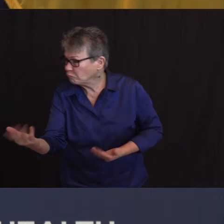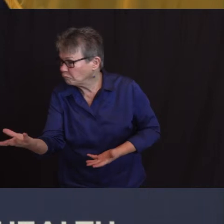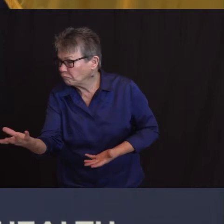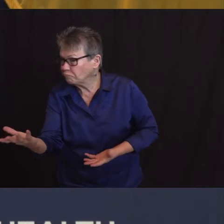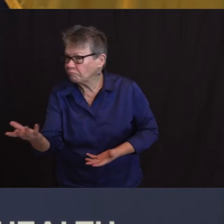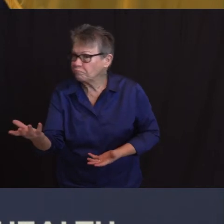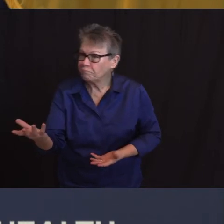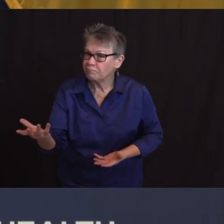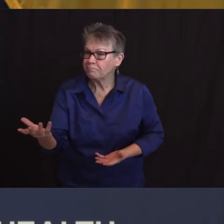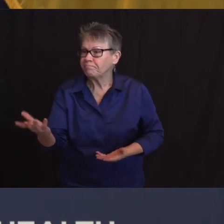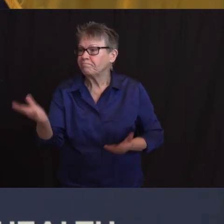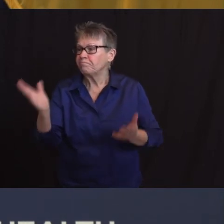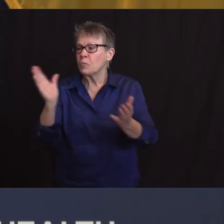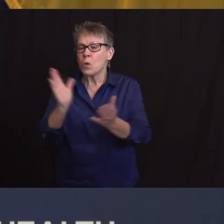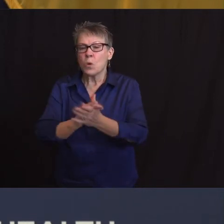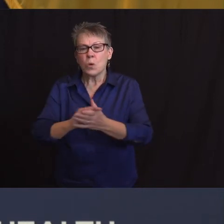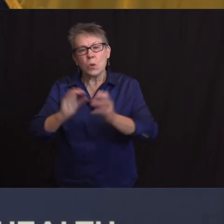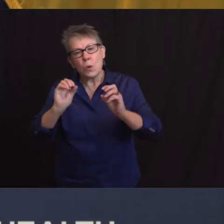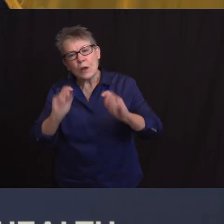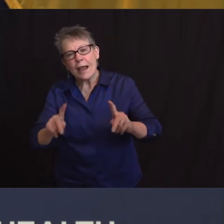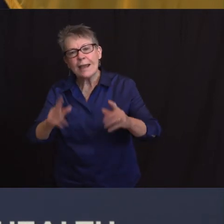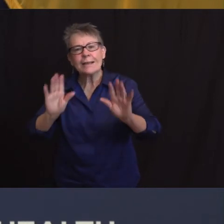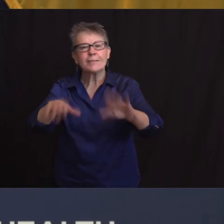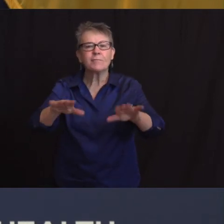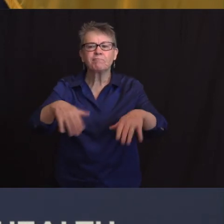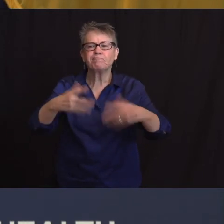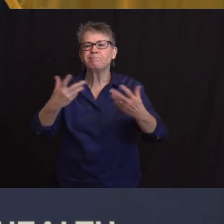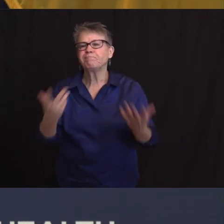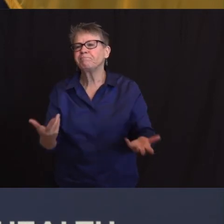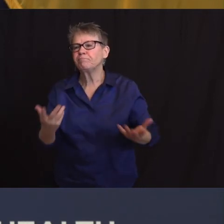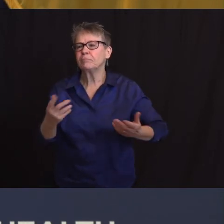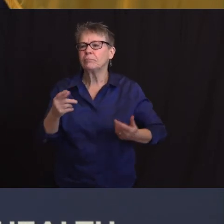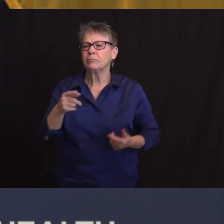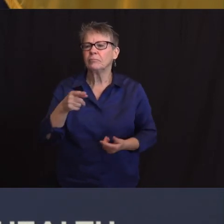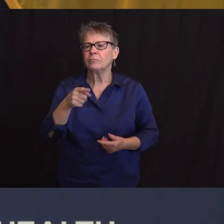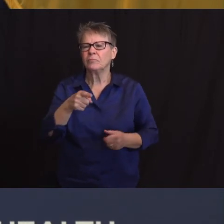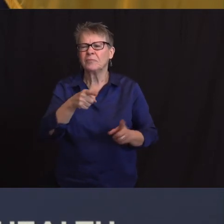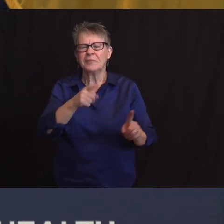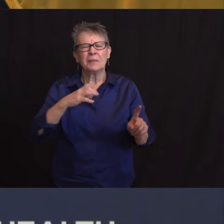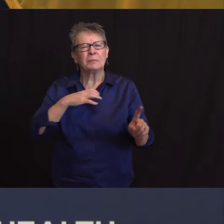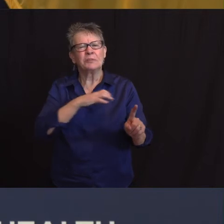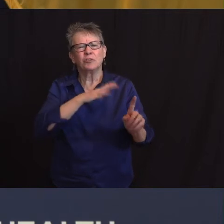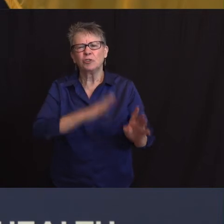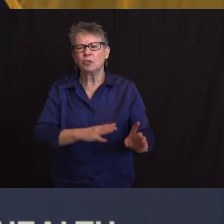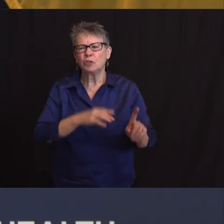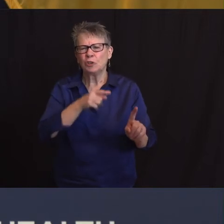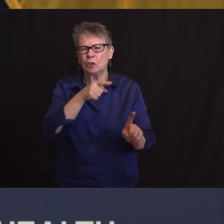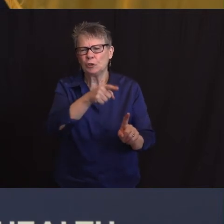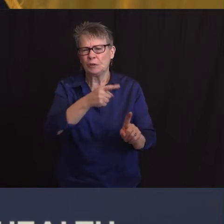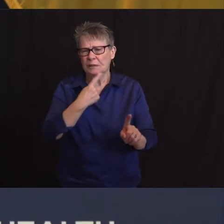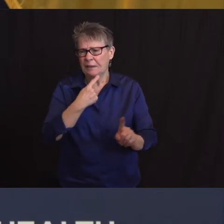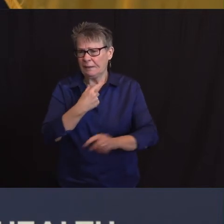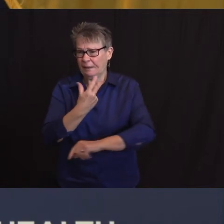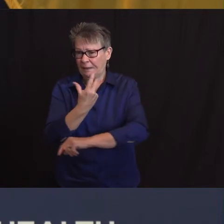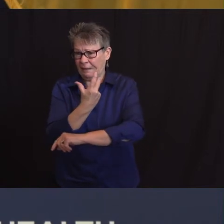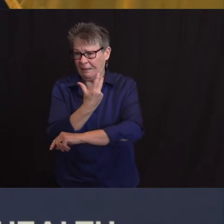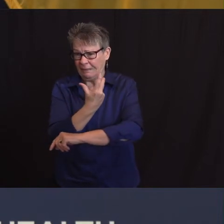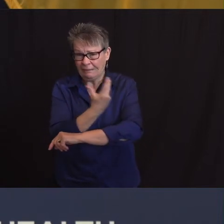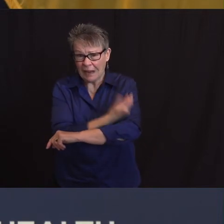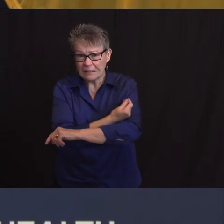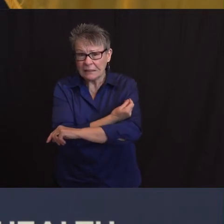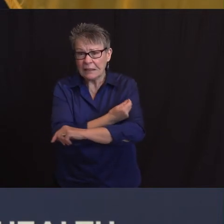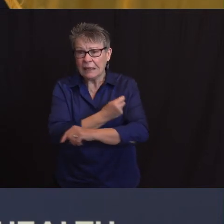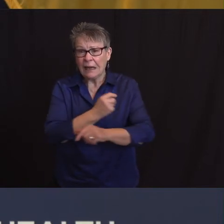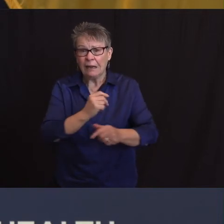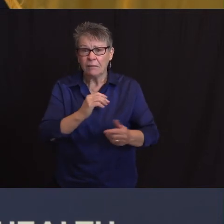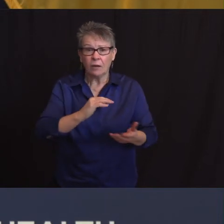Let's see. Commissioner, how are the vaccine supplies looking for the next couple of weeks? Do we have any specific updates